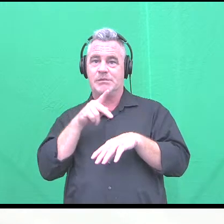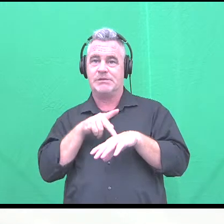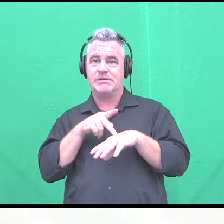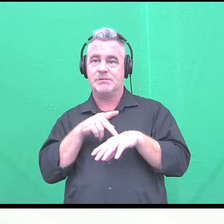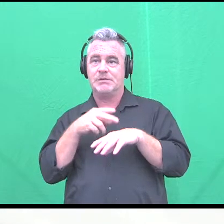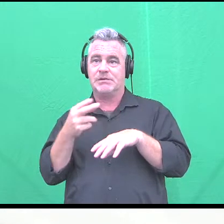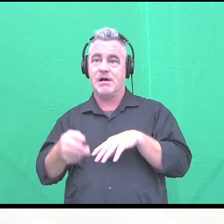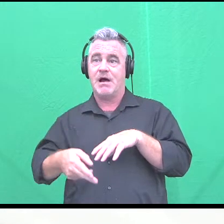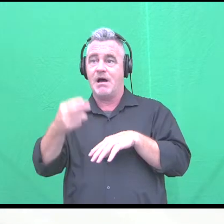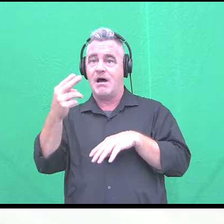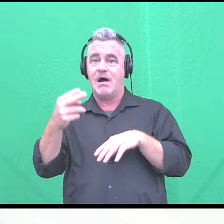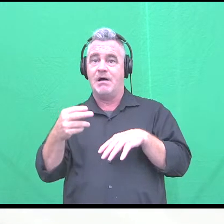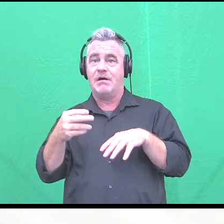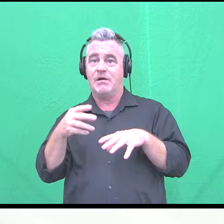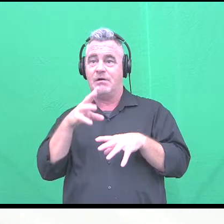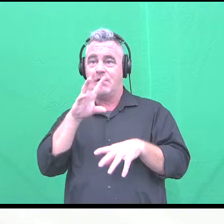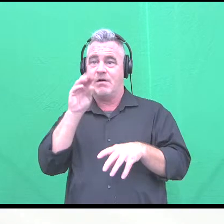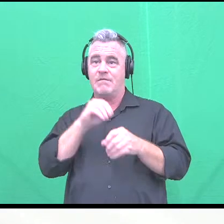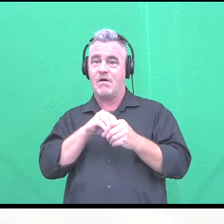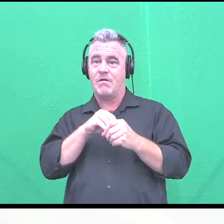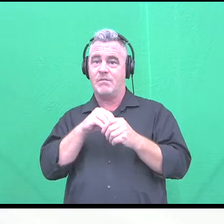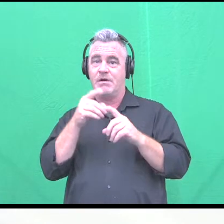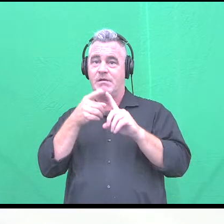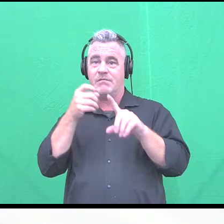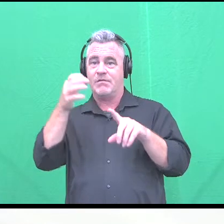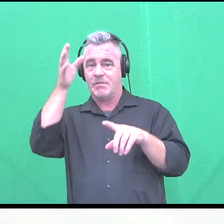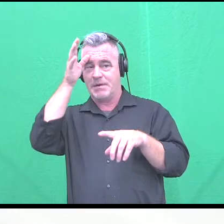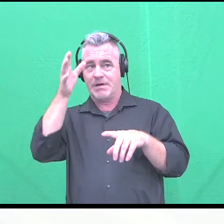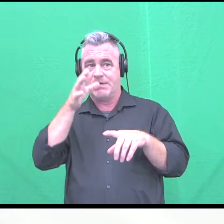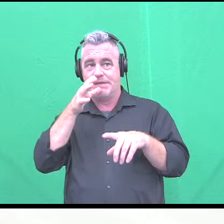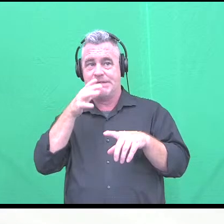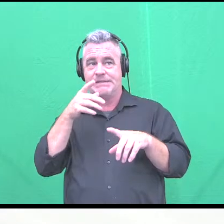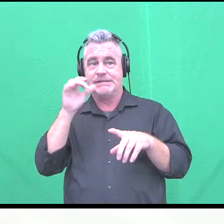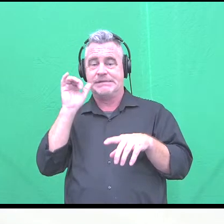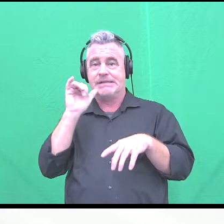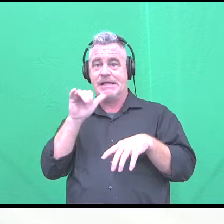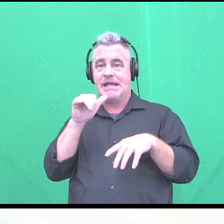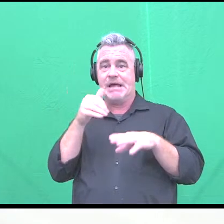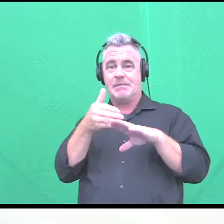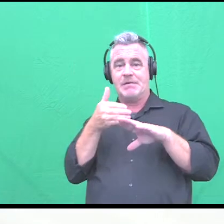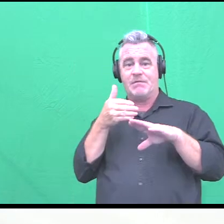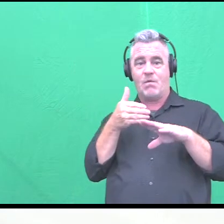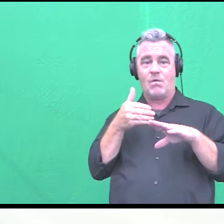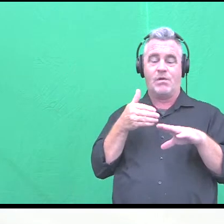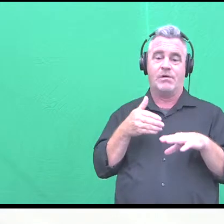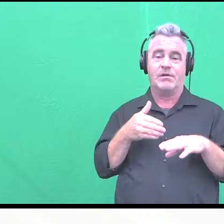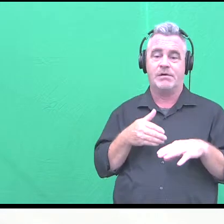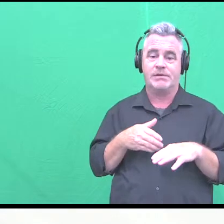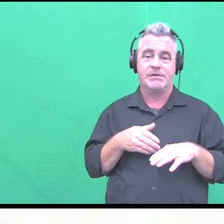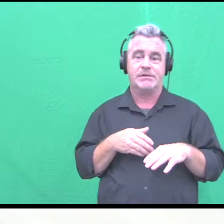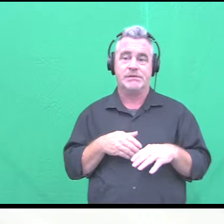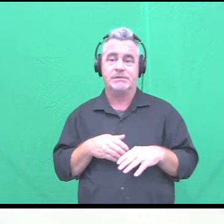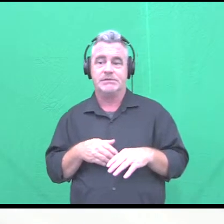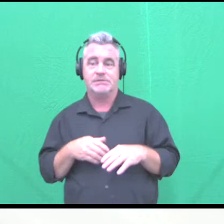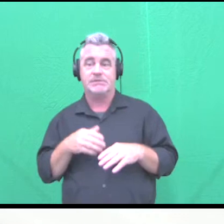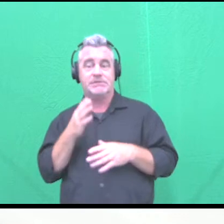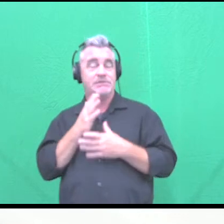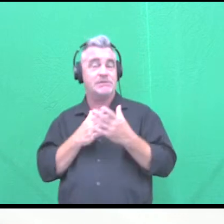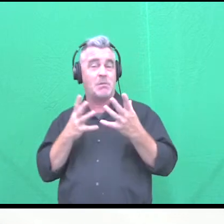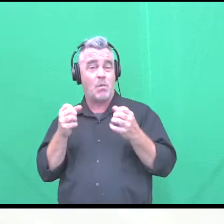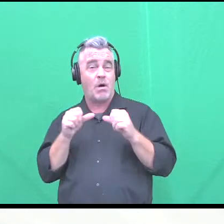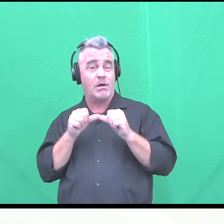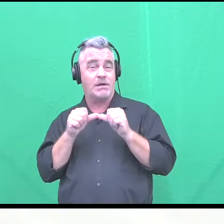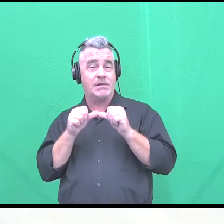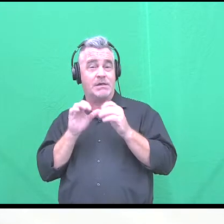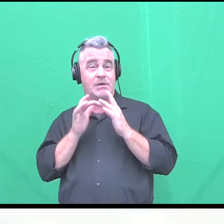higher participation than in person, and some of them may be continuing to do that, or